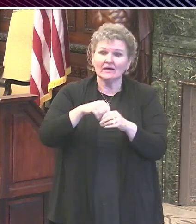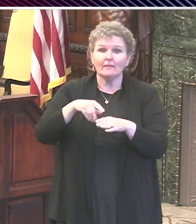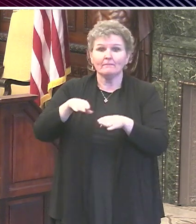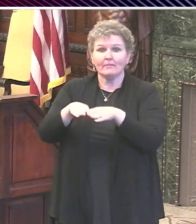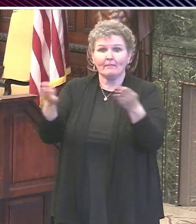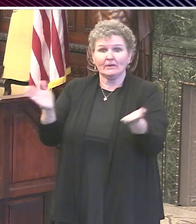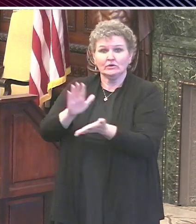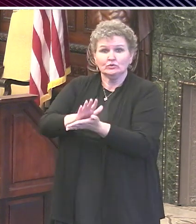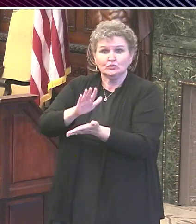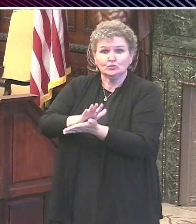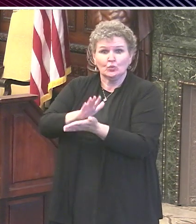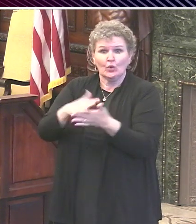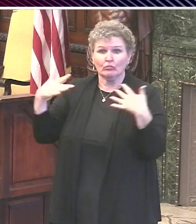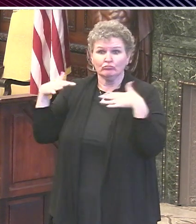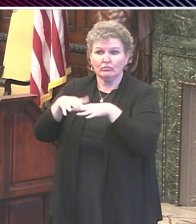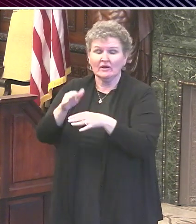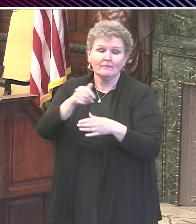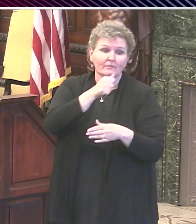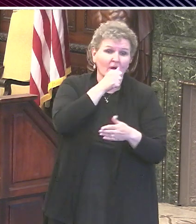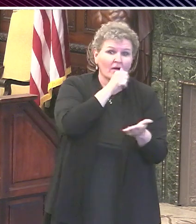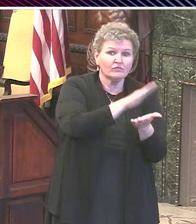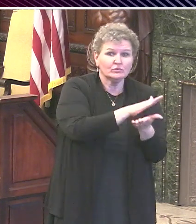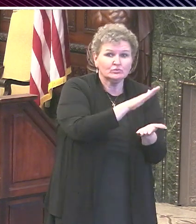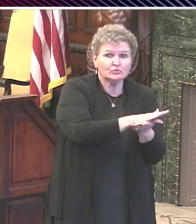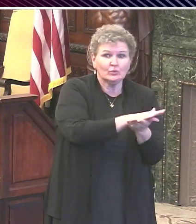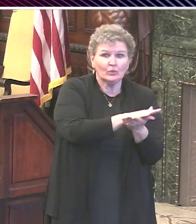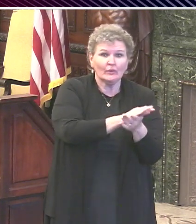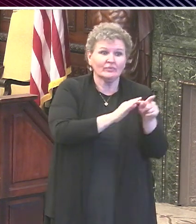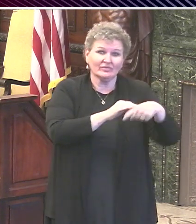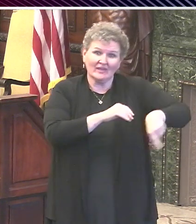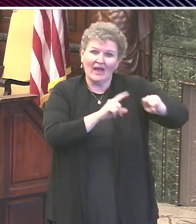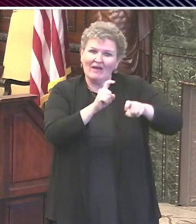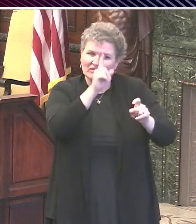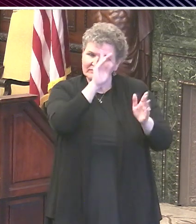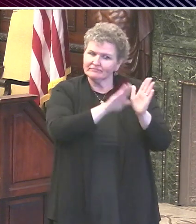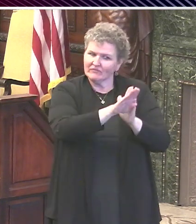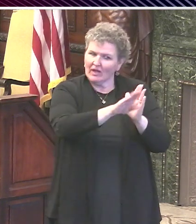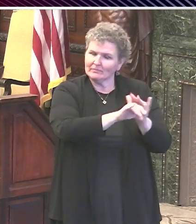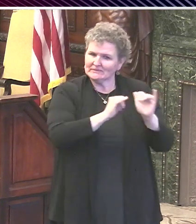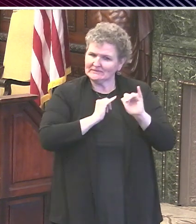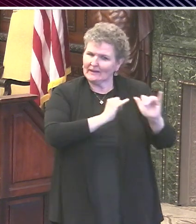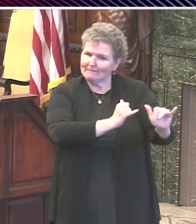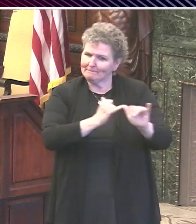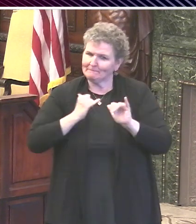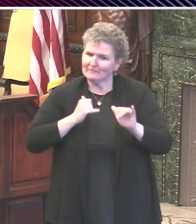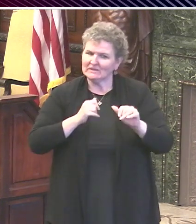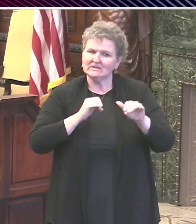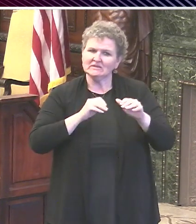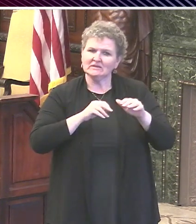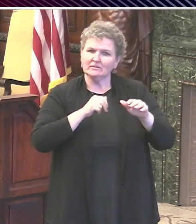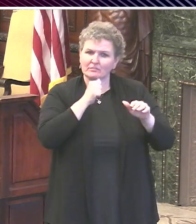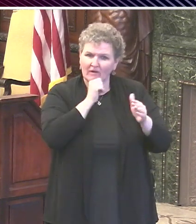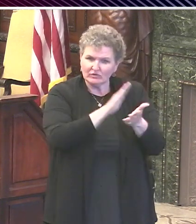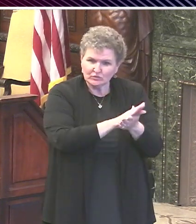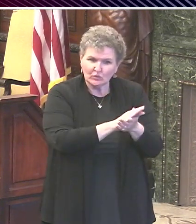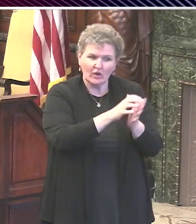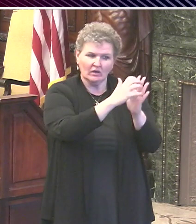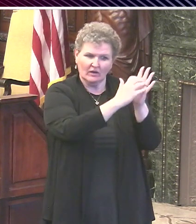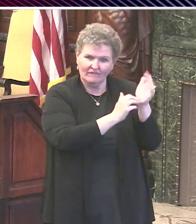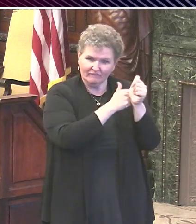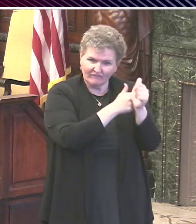guidance for all schools to follow on the website. There's one guidance for elementary schools, and there's another guidance for middle and high